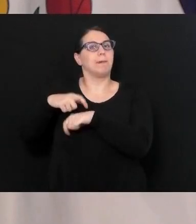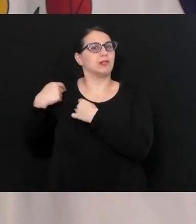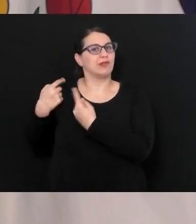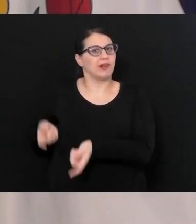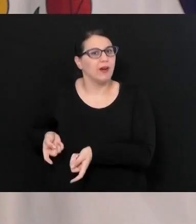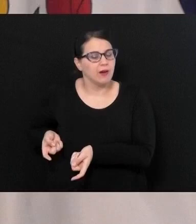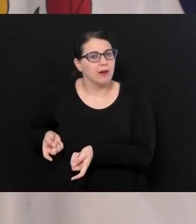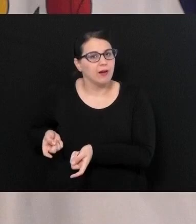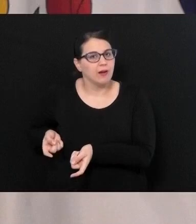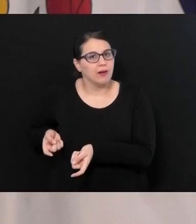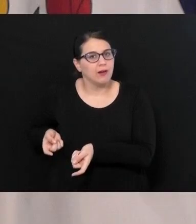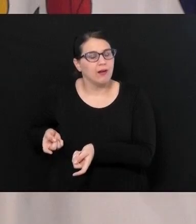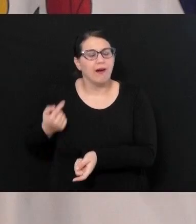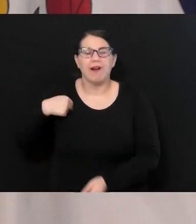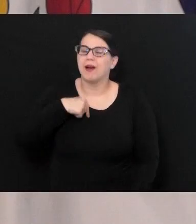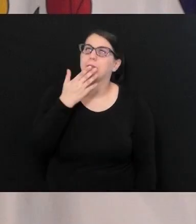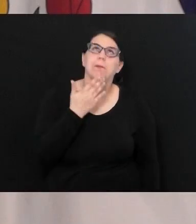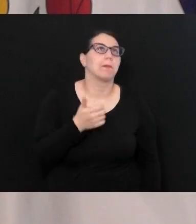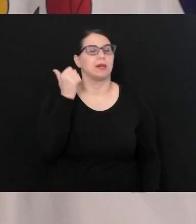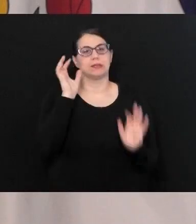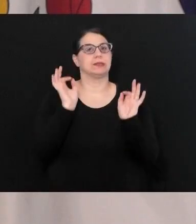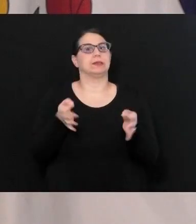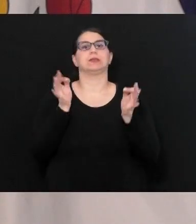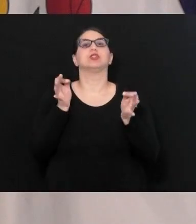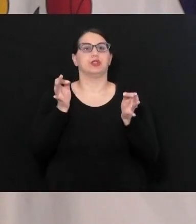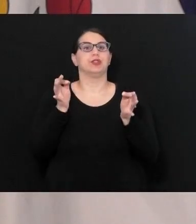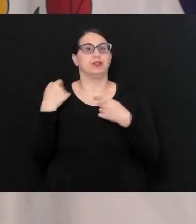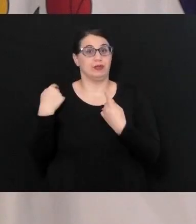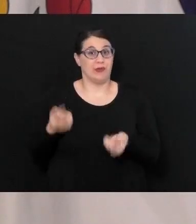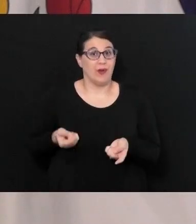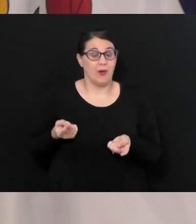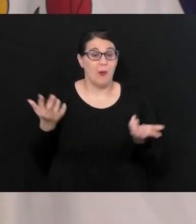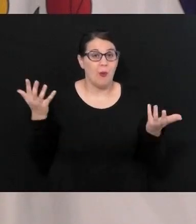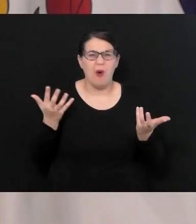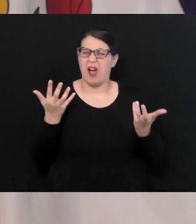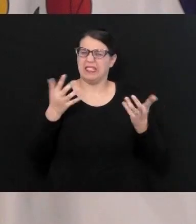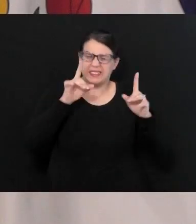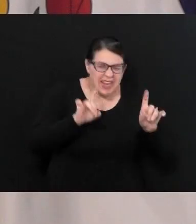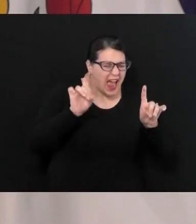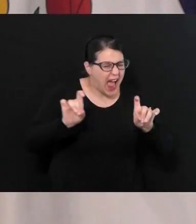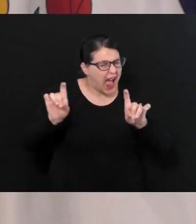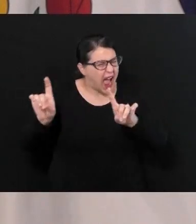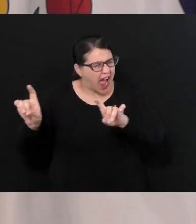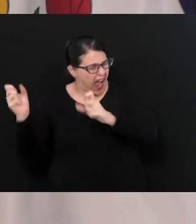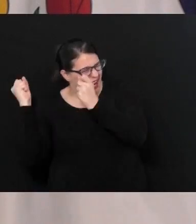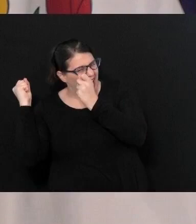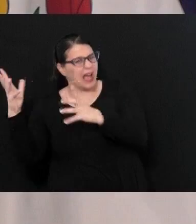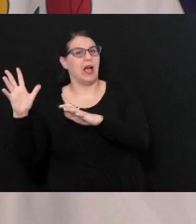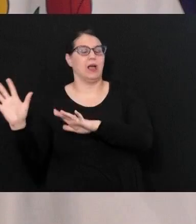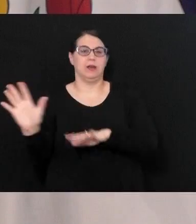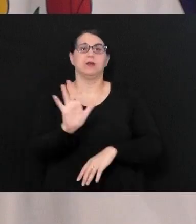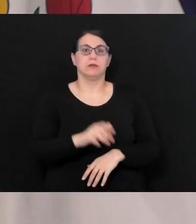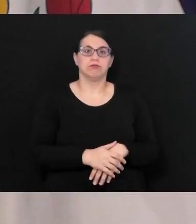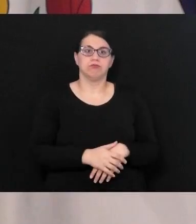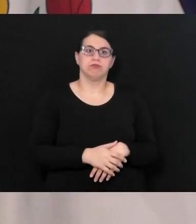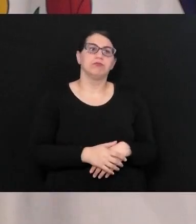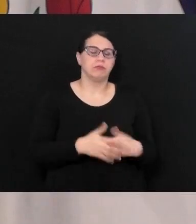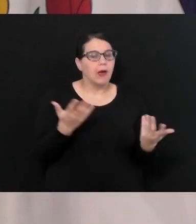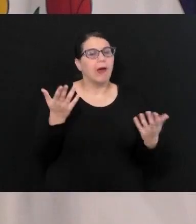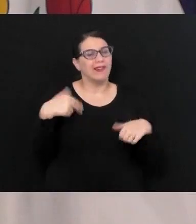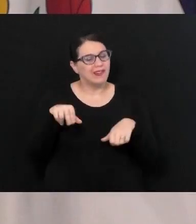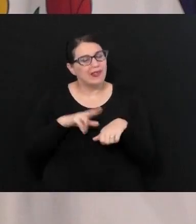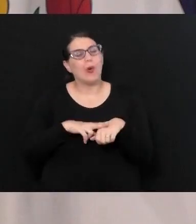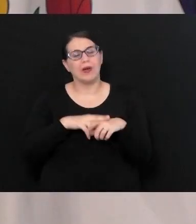The best decision we made was to go out and aggressively test. And there's all kinds of positives that happen with